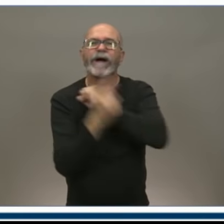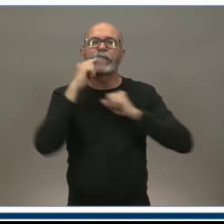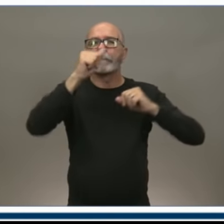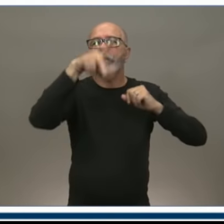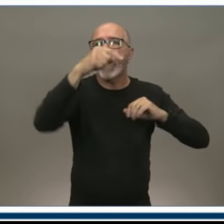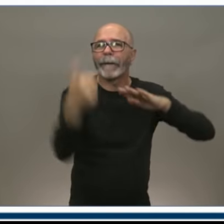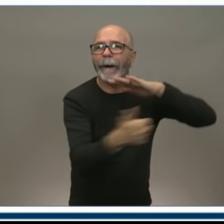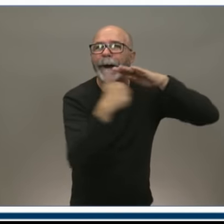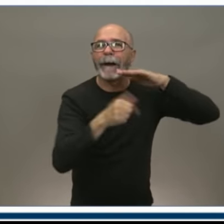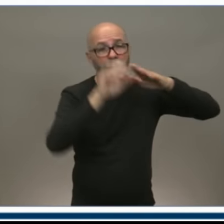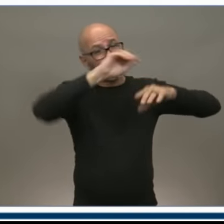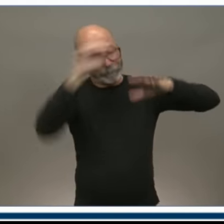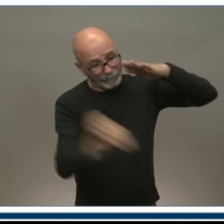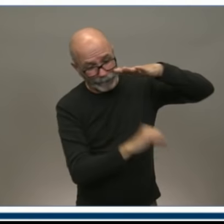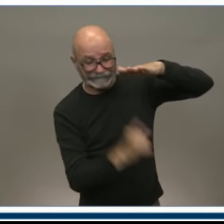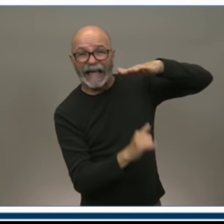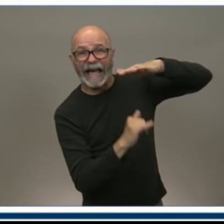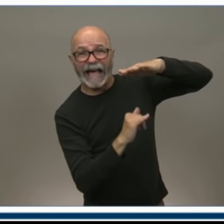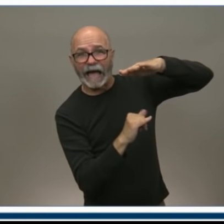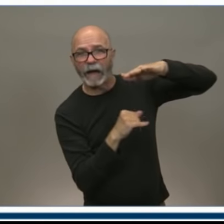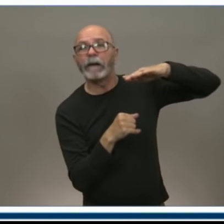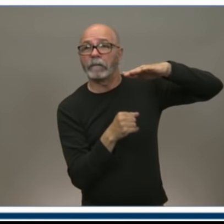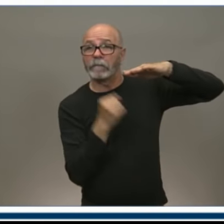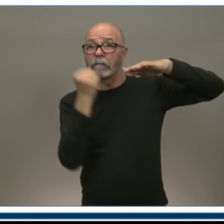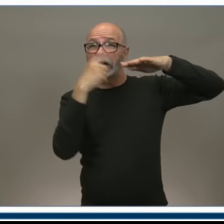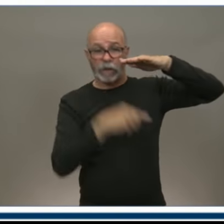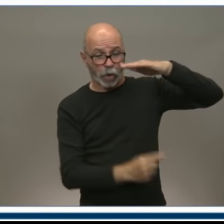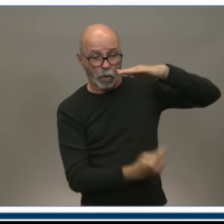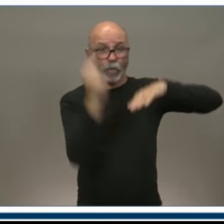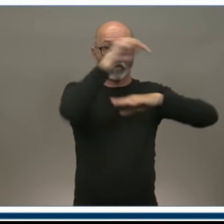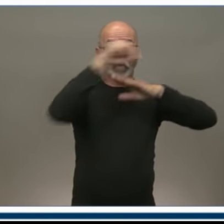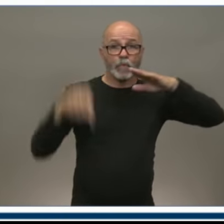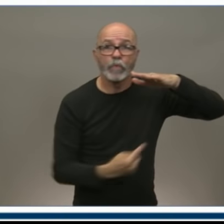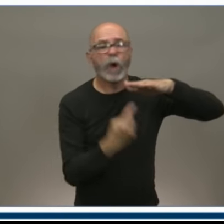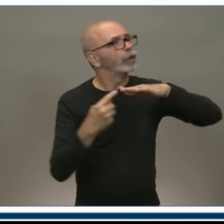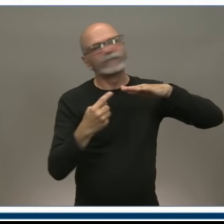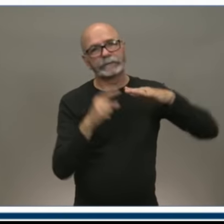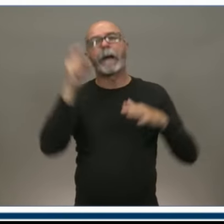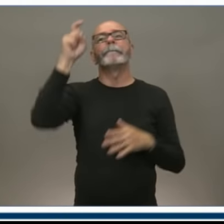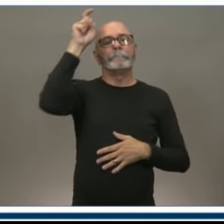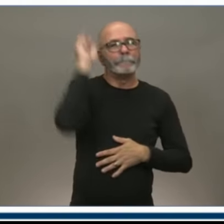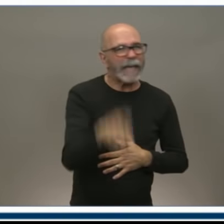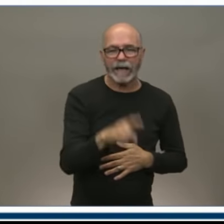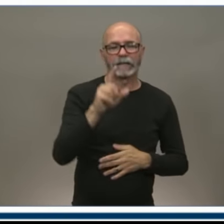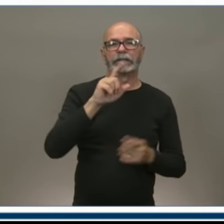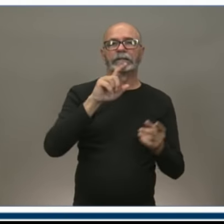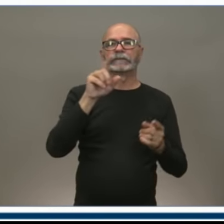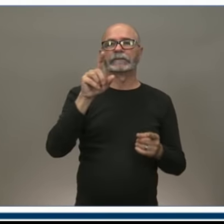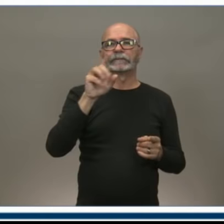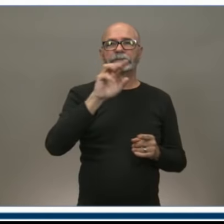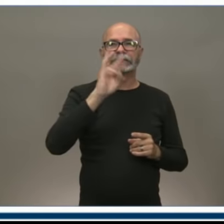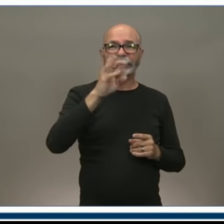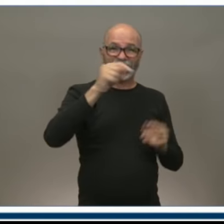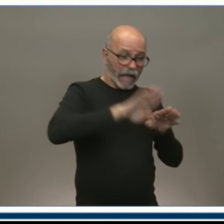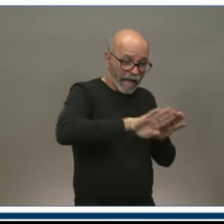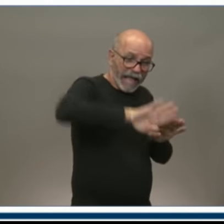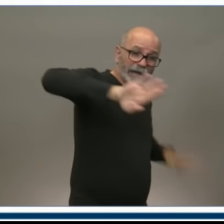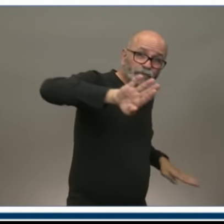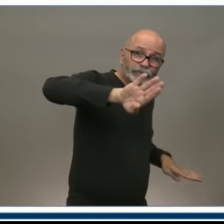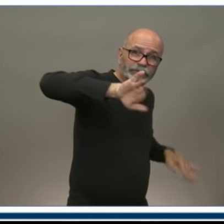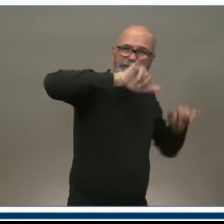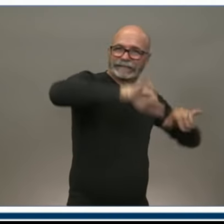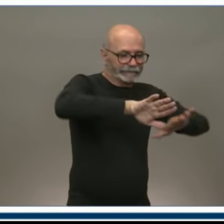they can do this in their house, they have to remember that it has to be the traveler has to be able to be kept completely